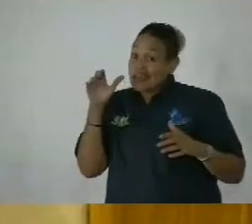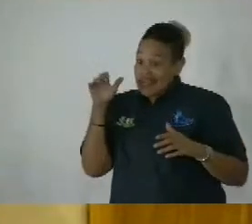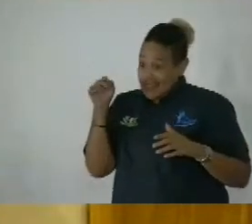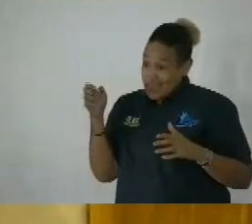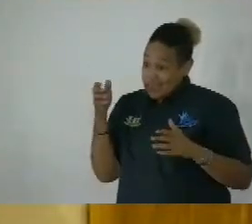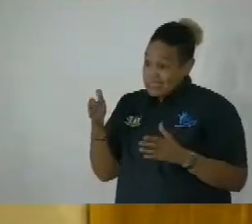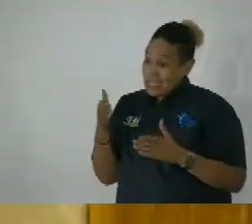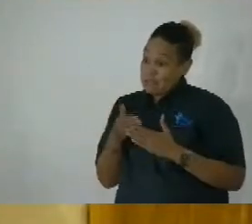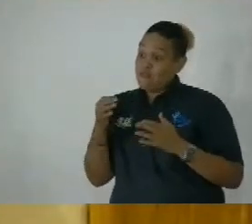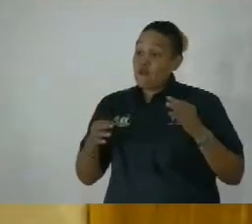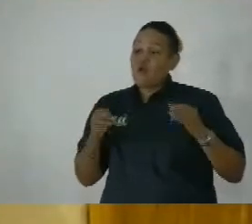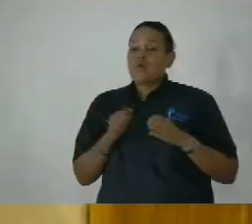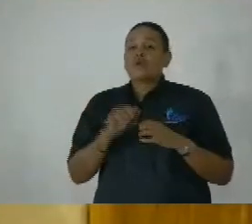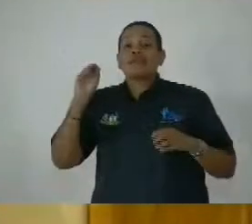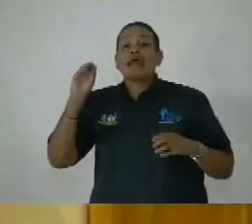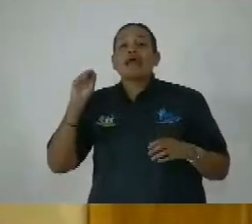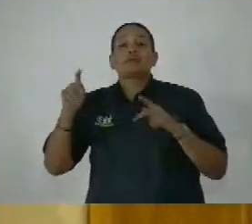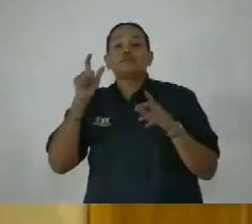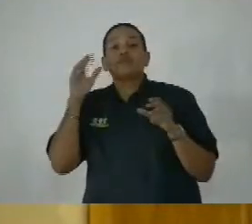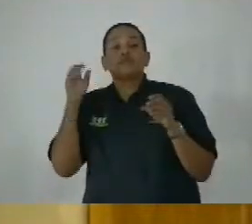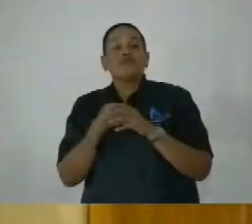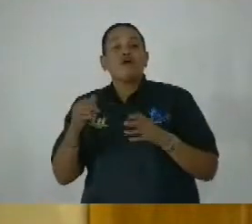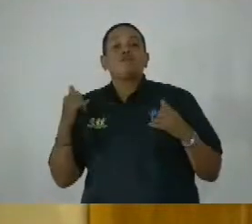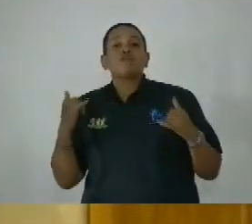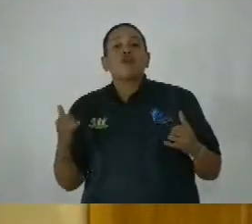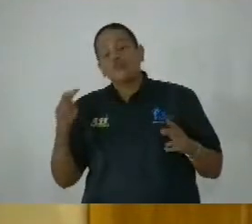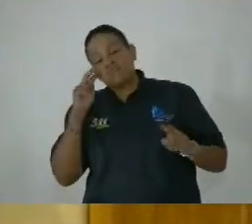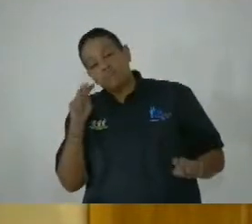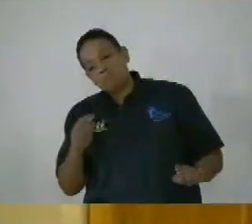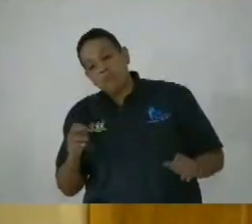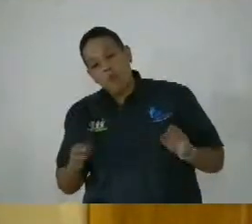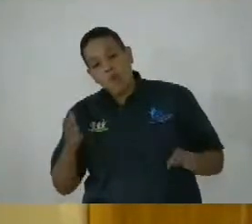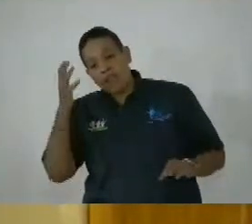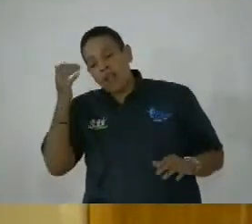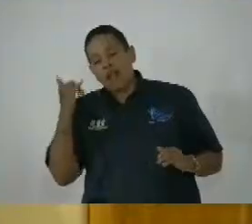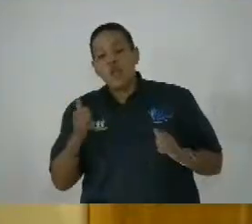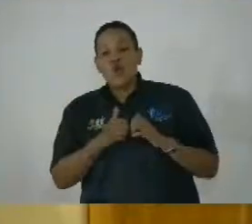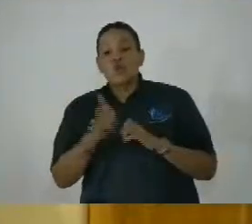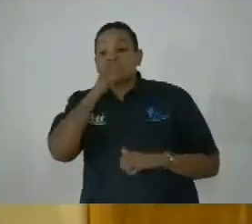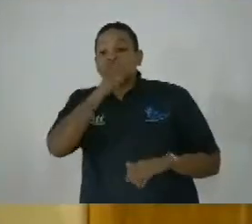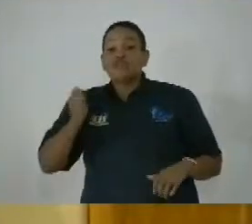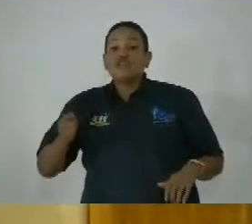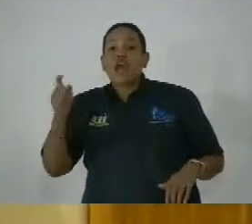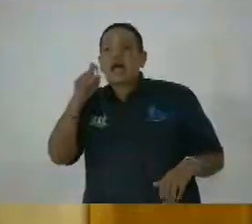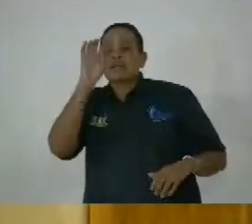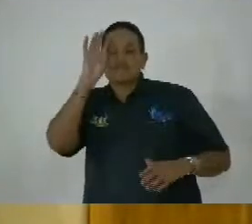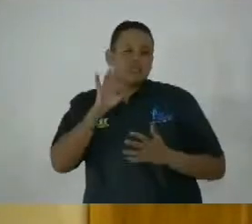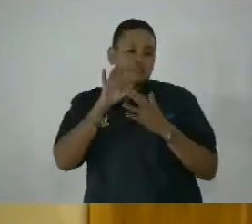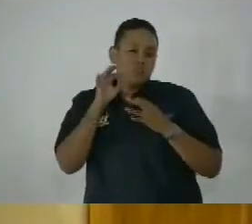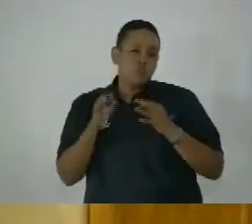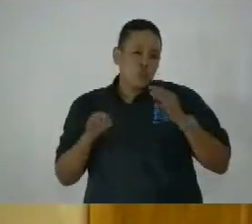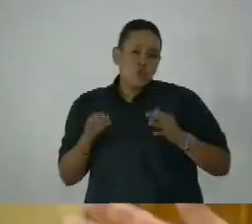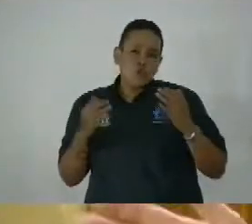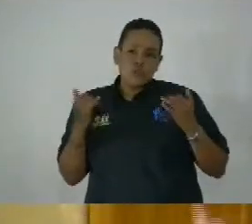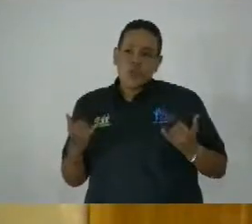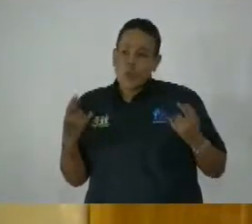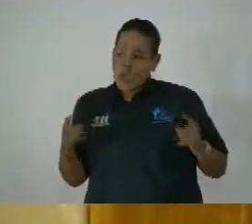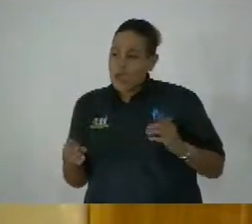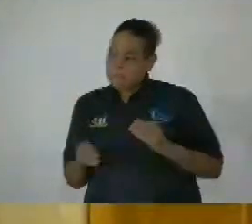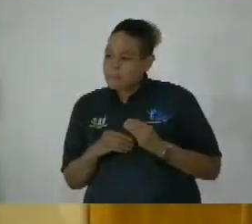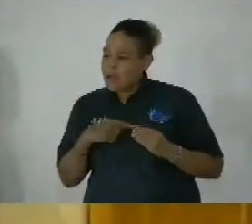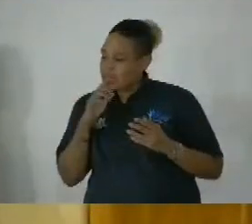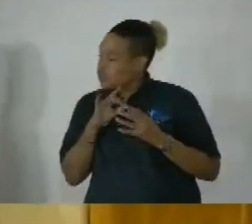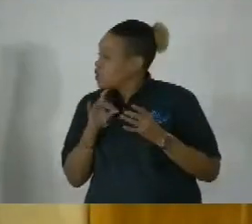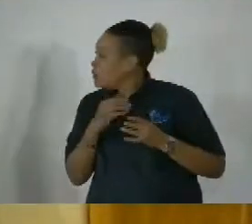courts with 90 accused involved, currently before the courts. In fact, the Chief Justice is asking for a special court. And I've talked to my colleague